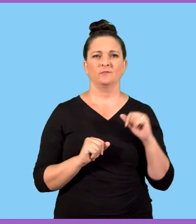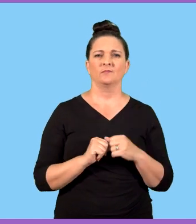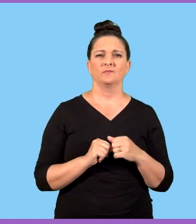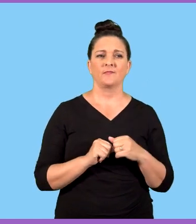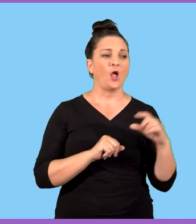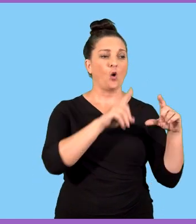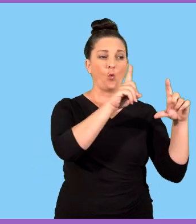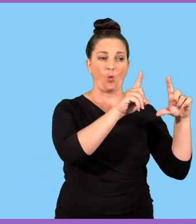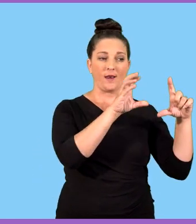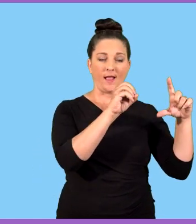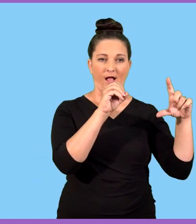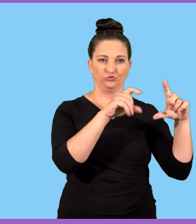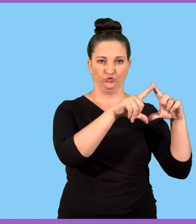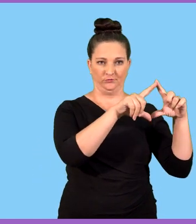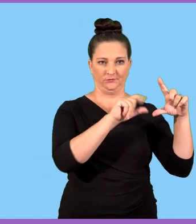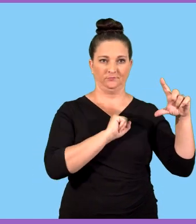largest number? 100.